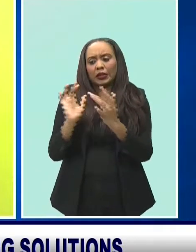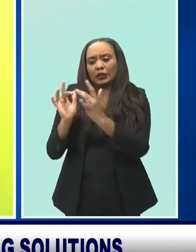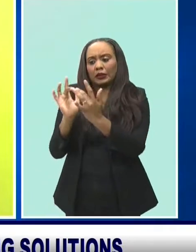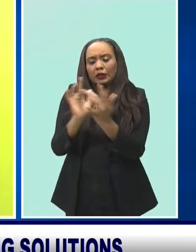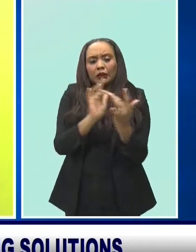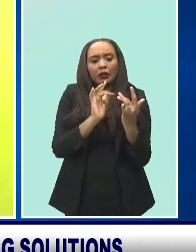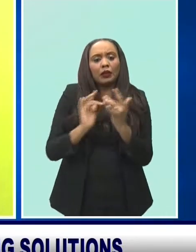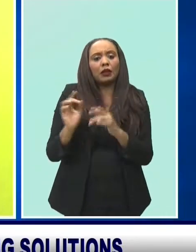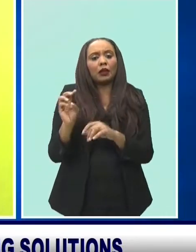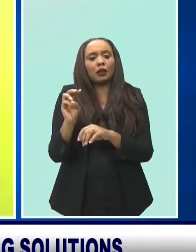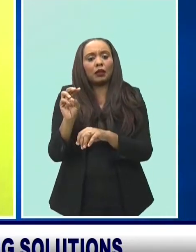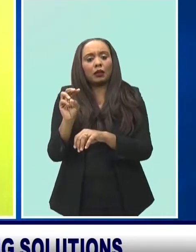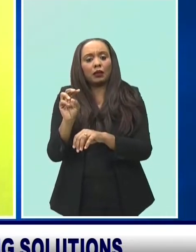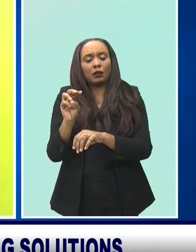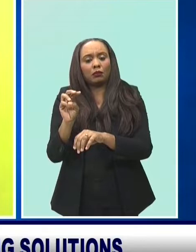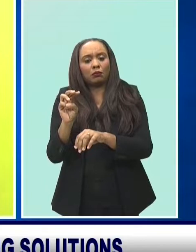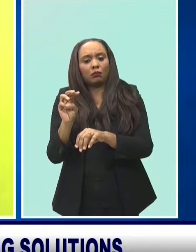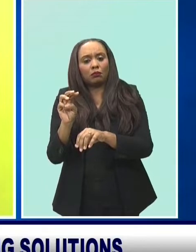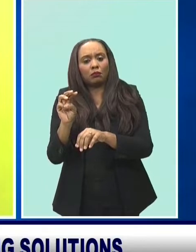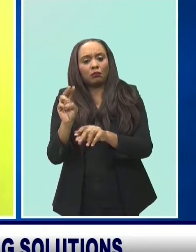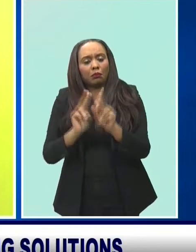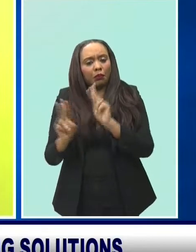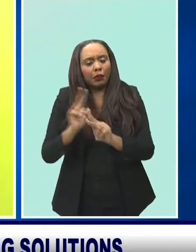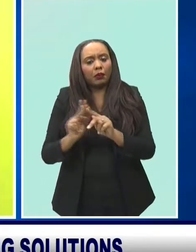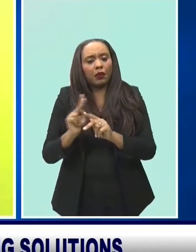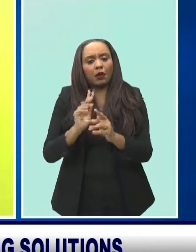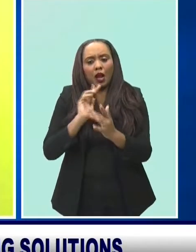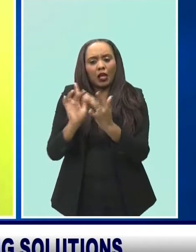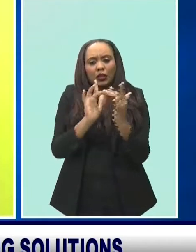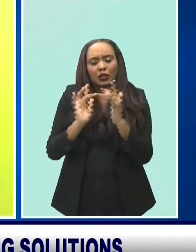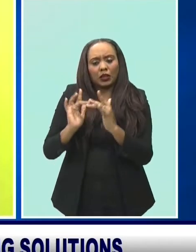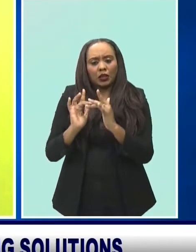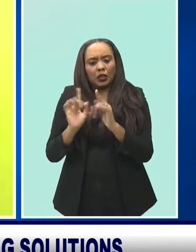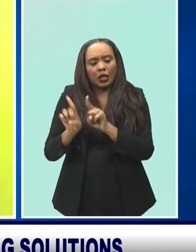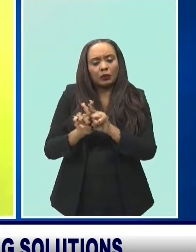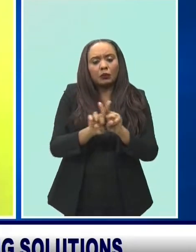can be your mentor to help you go to the next level.